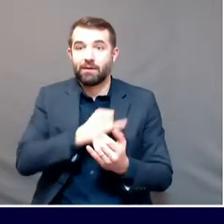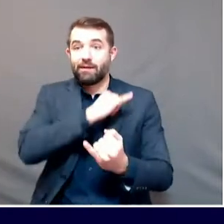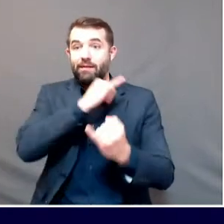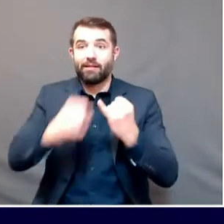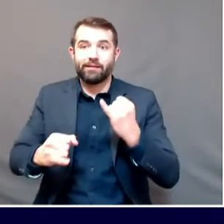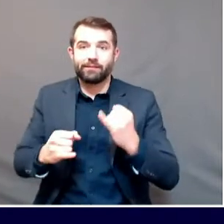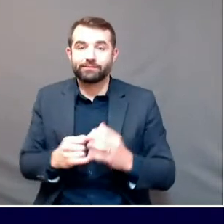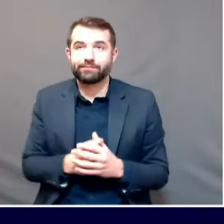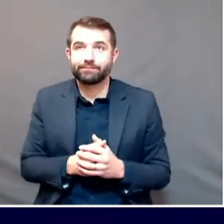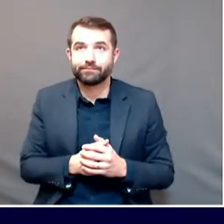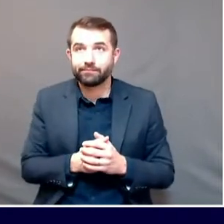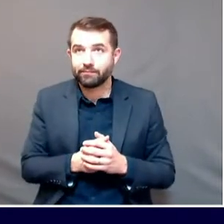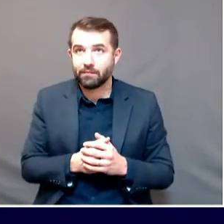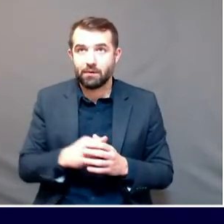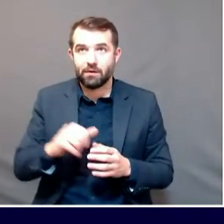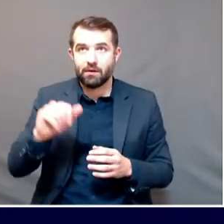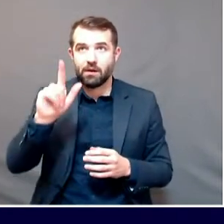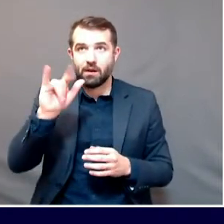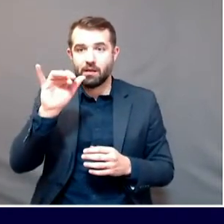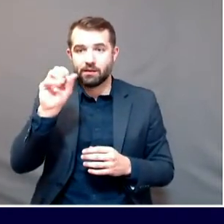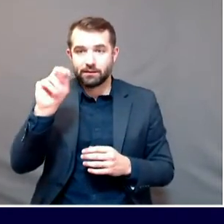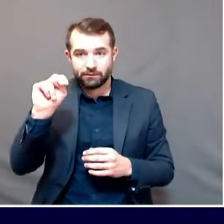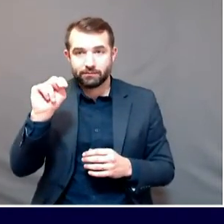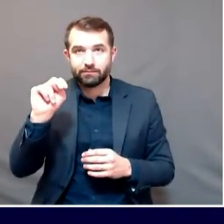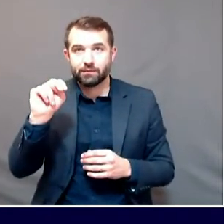over to Allison Ross.